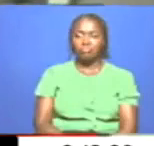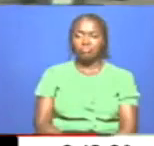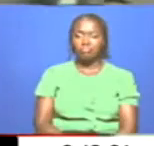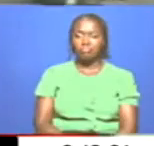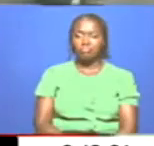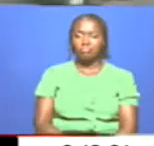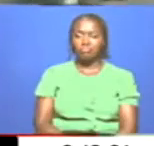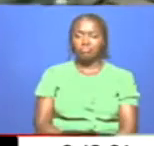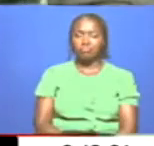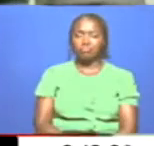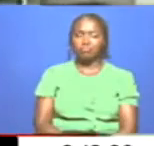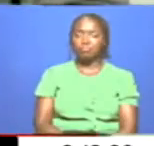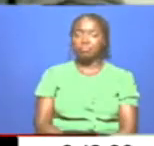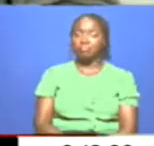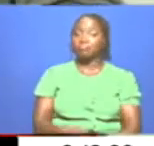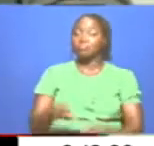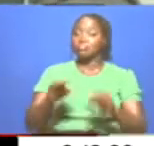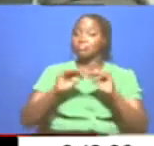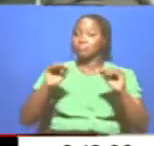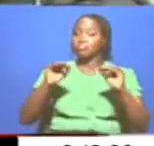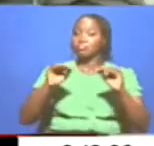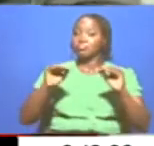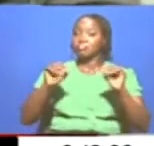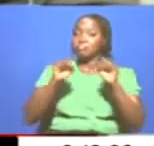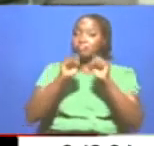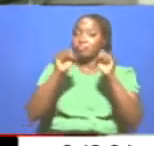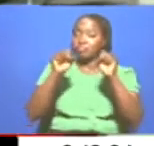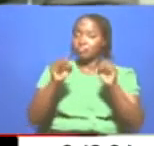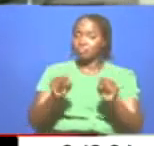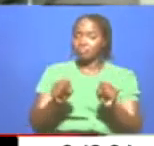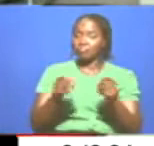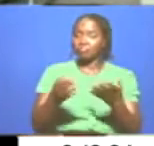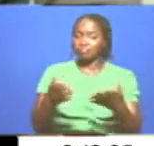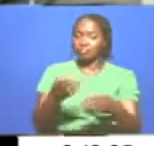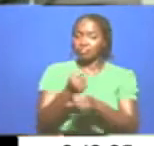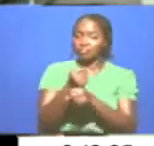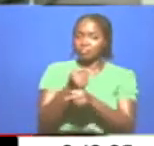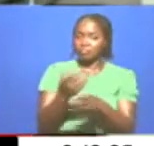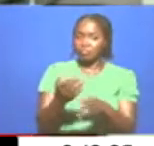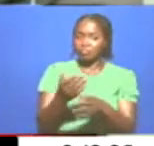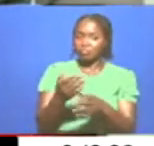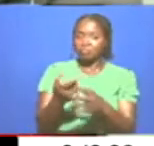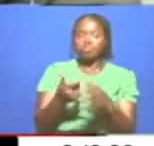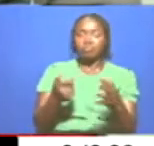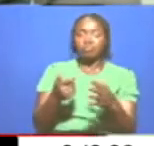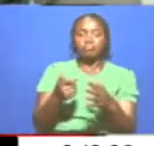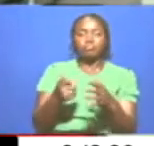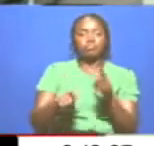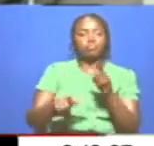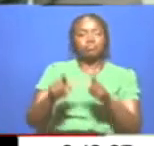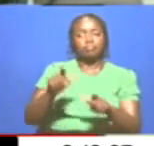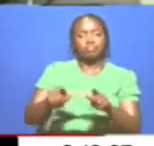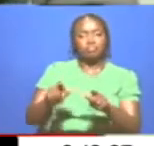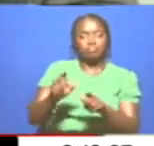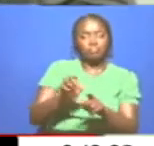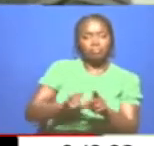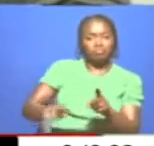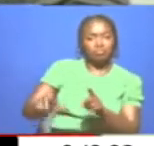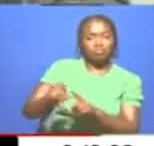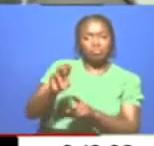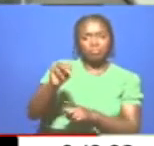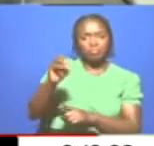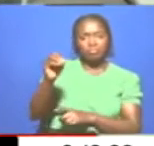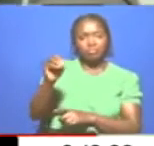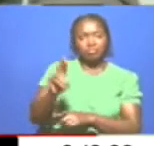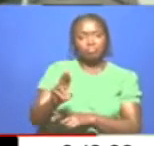Now, education stakeholders from the Lake Region Economic Bloc have signed a memorandum of understanding to establish a center of